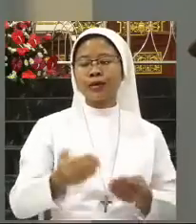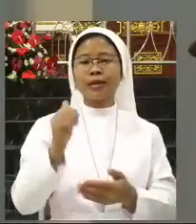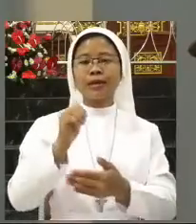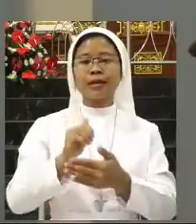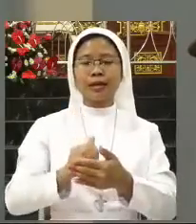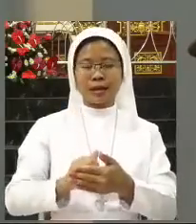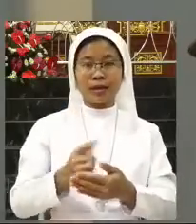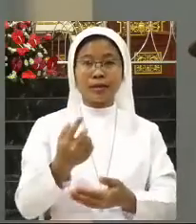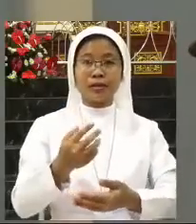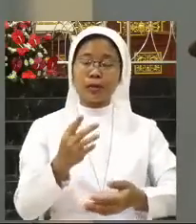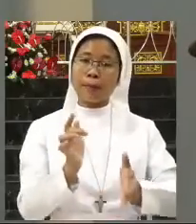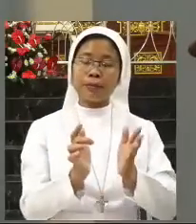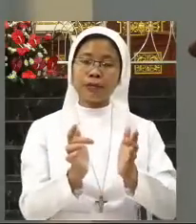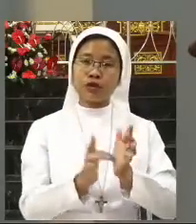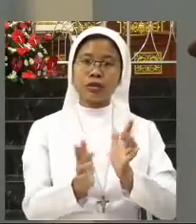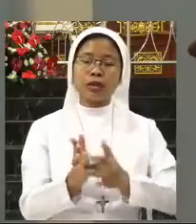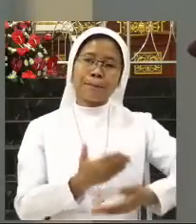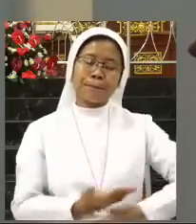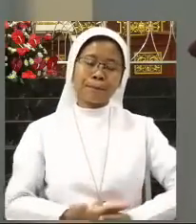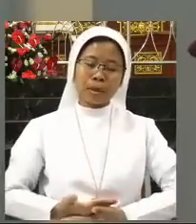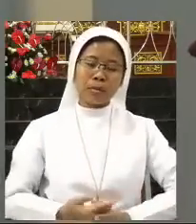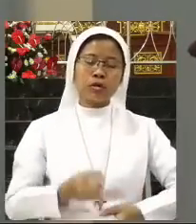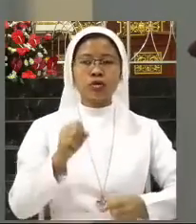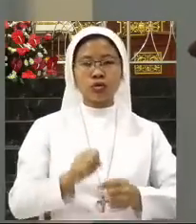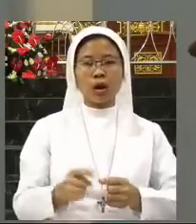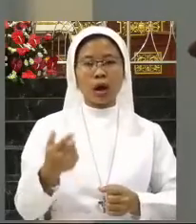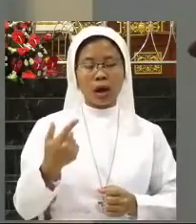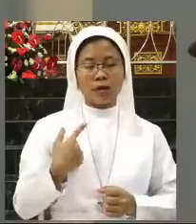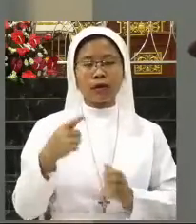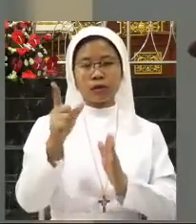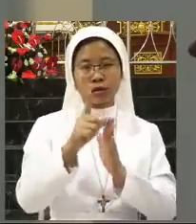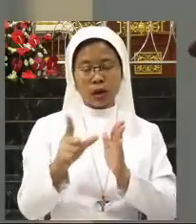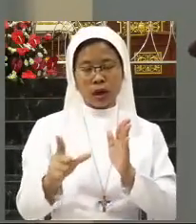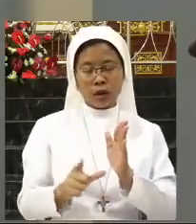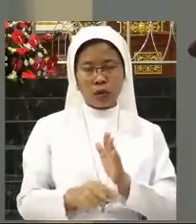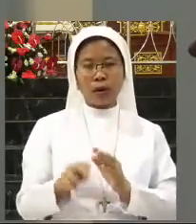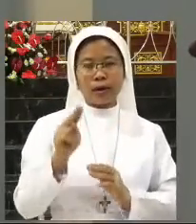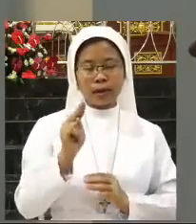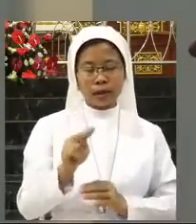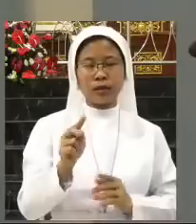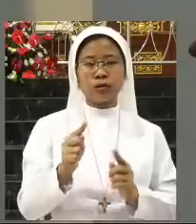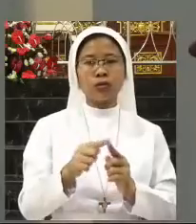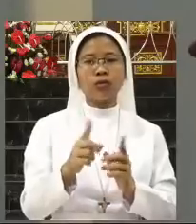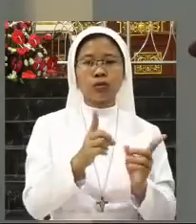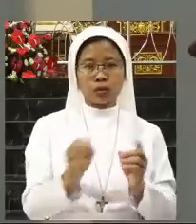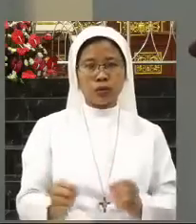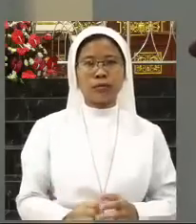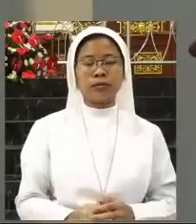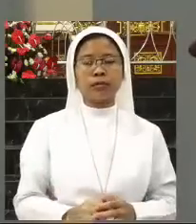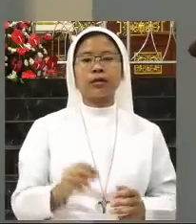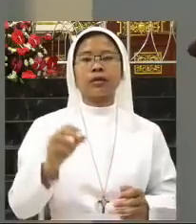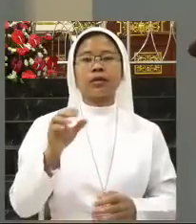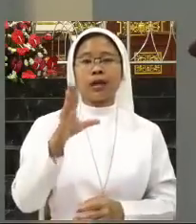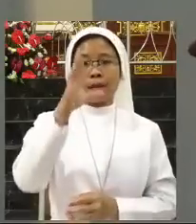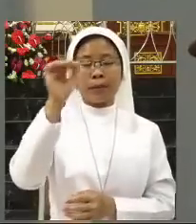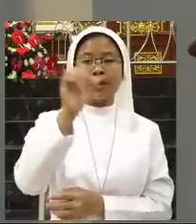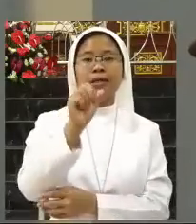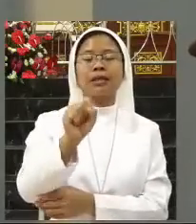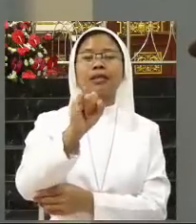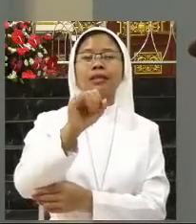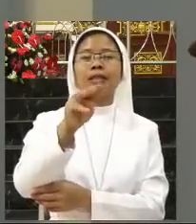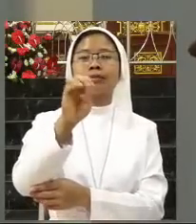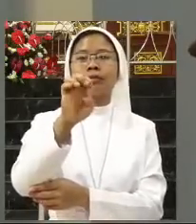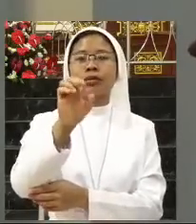child Jesus to do for him what the custom of the law required, Simeon took him in